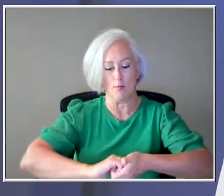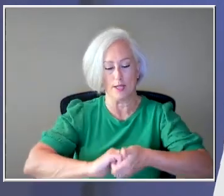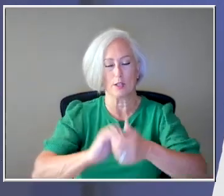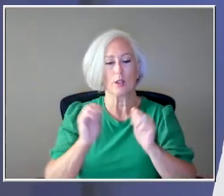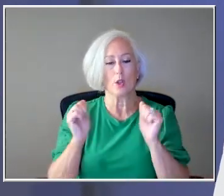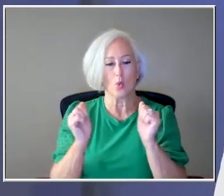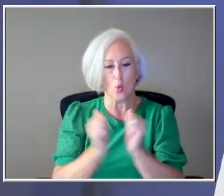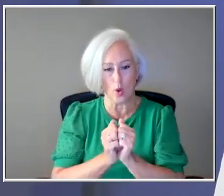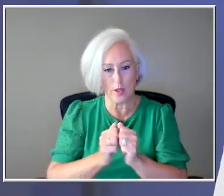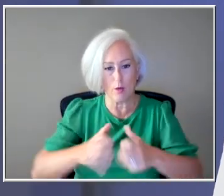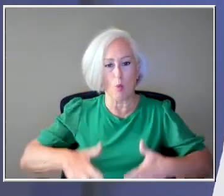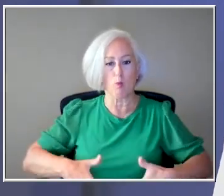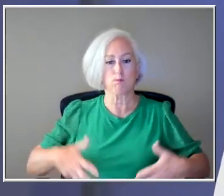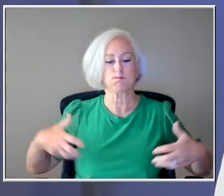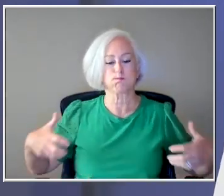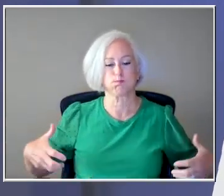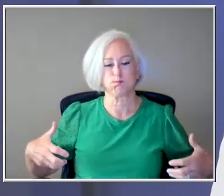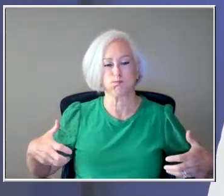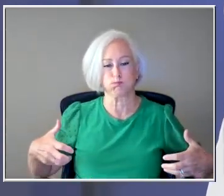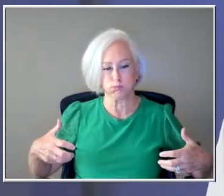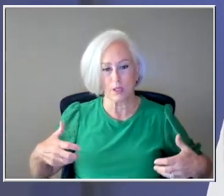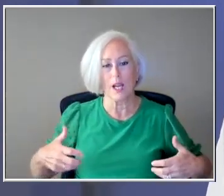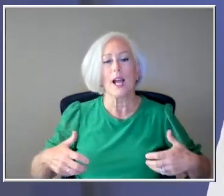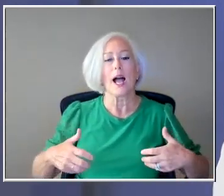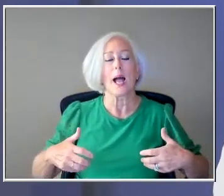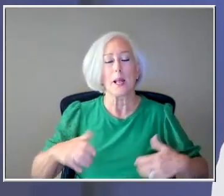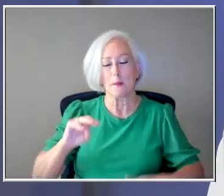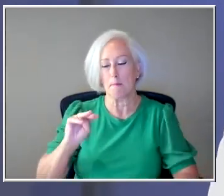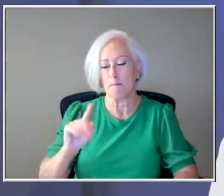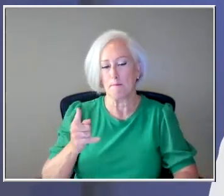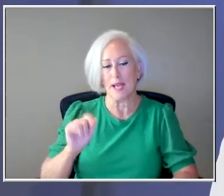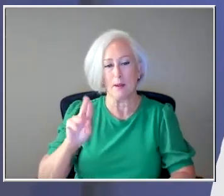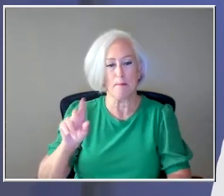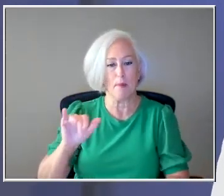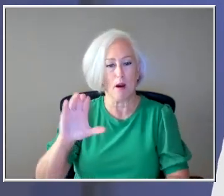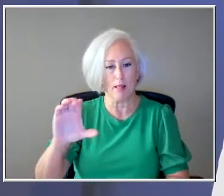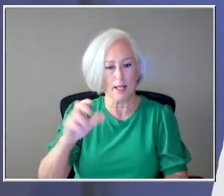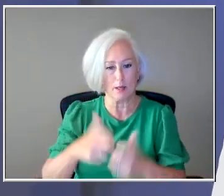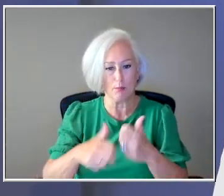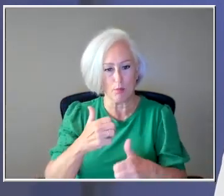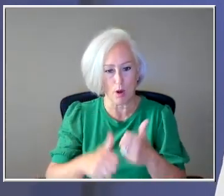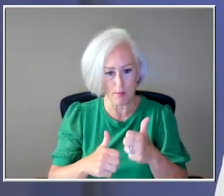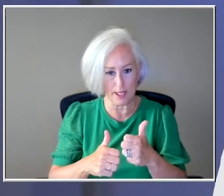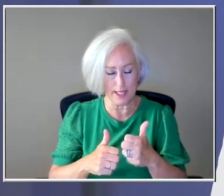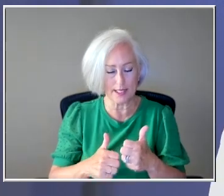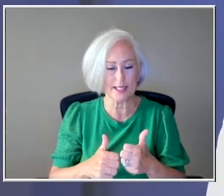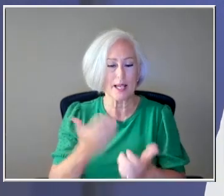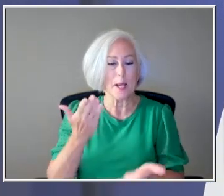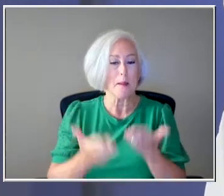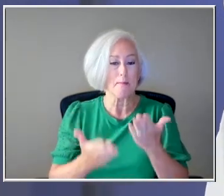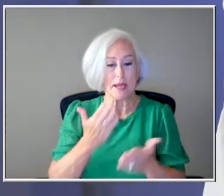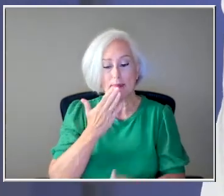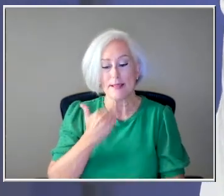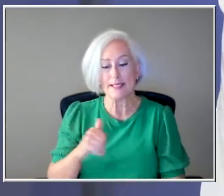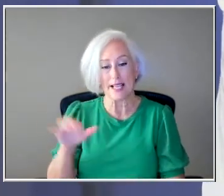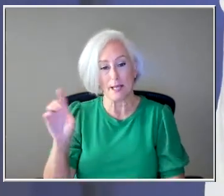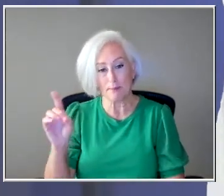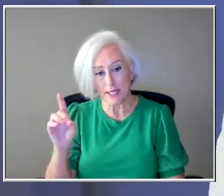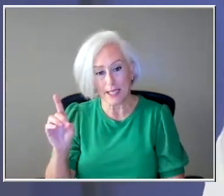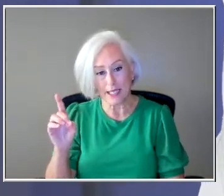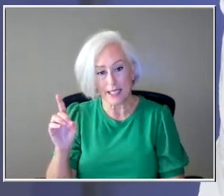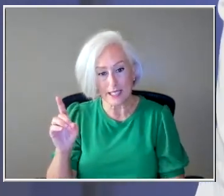metabolic problems, pre-diabetes or sometimes even overt type 2 diabetes, which